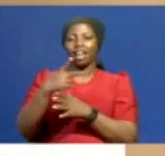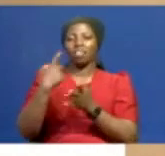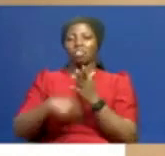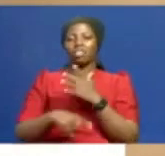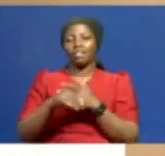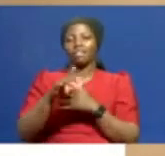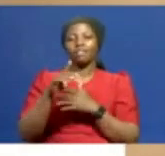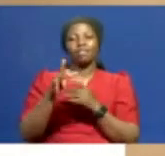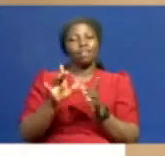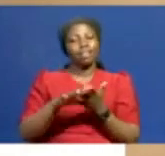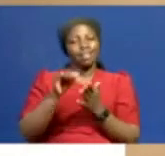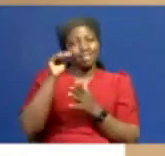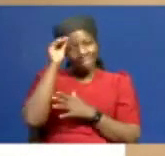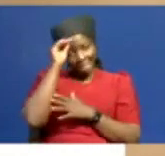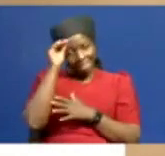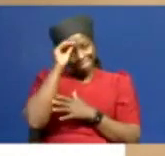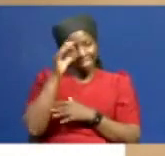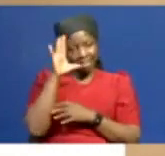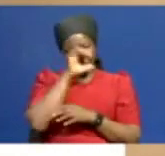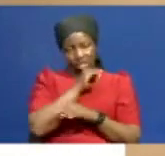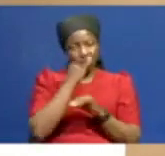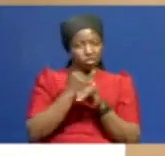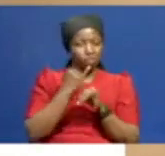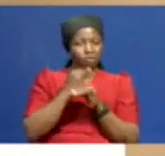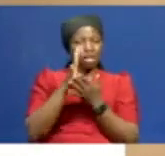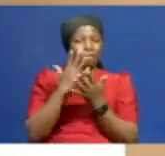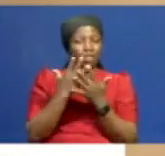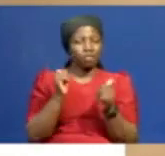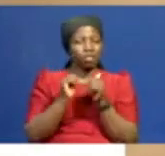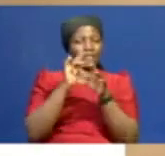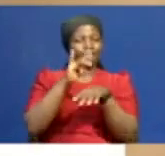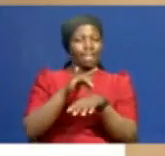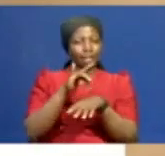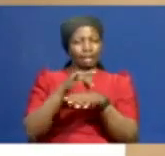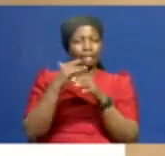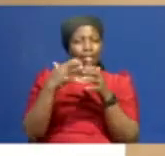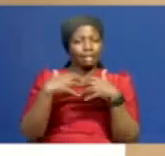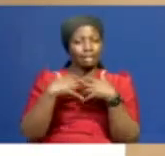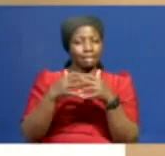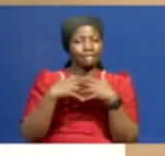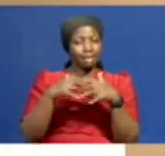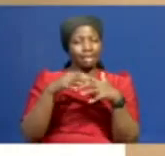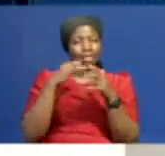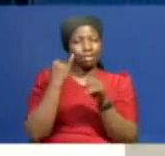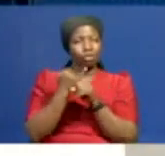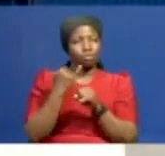opportunities are some of the factors adversely affecting the engineering profession.